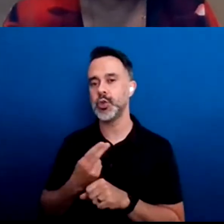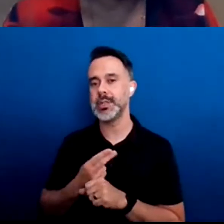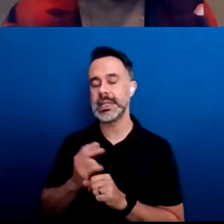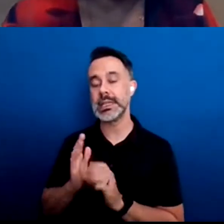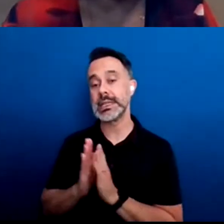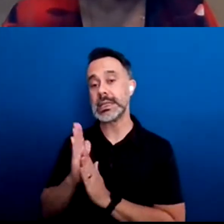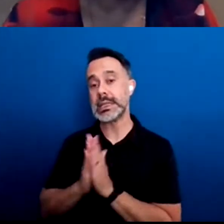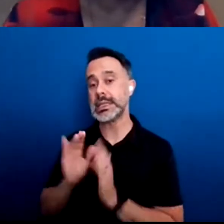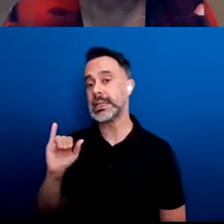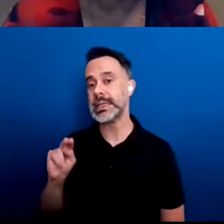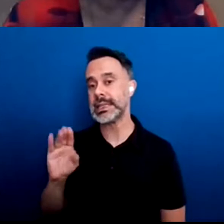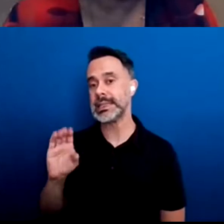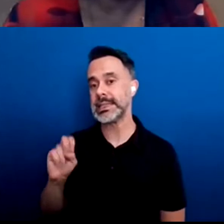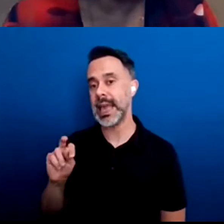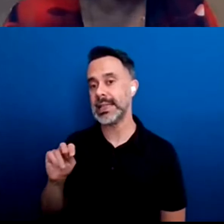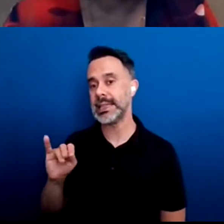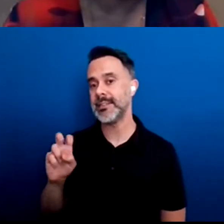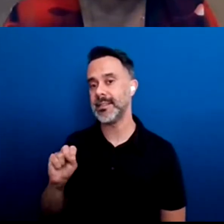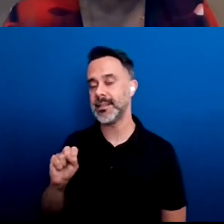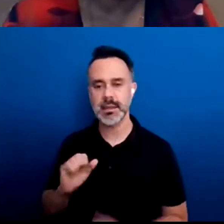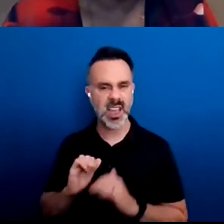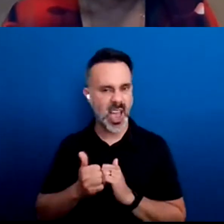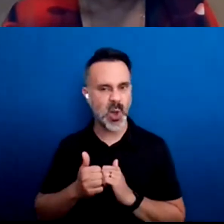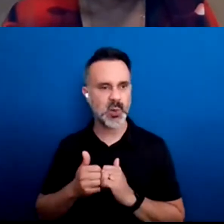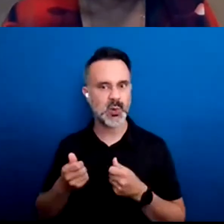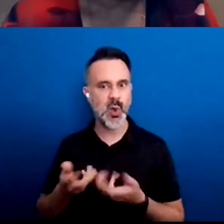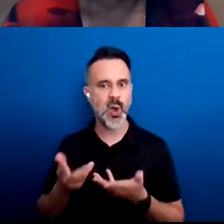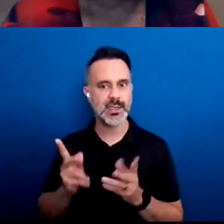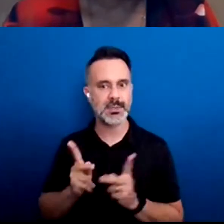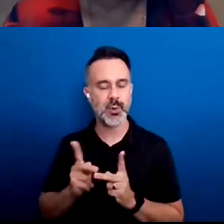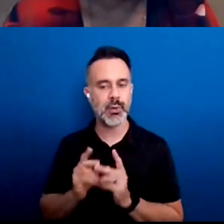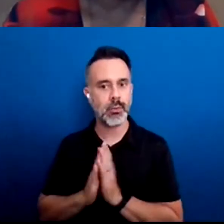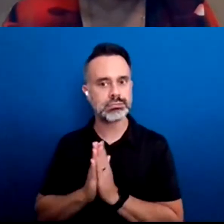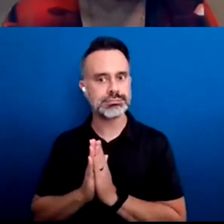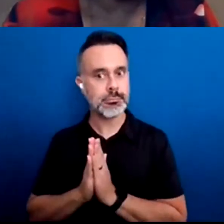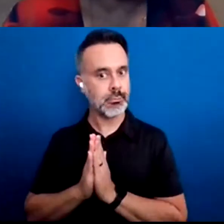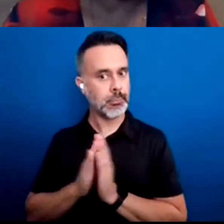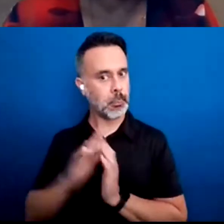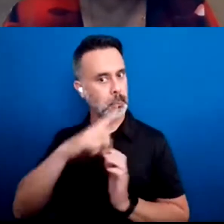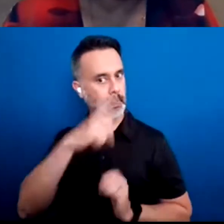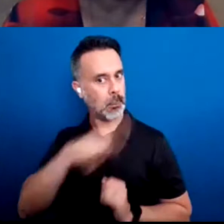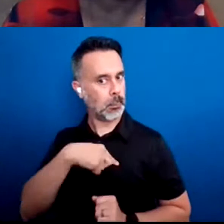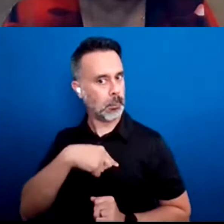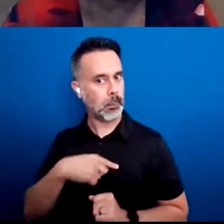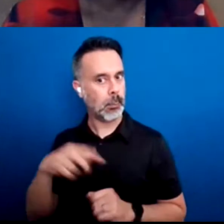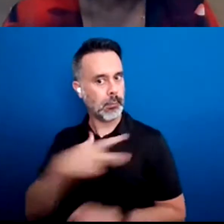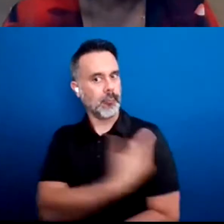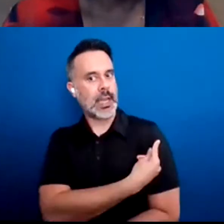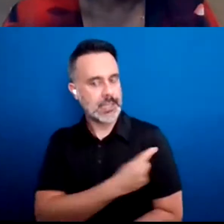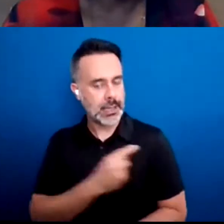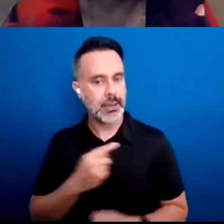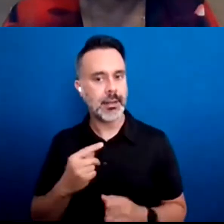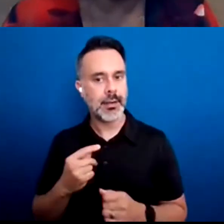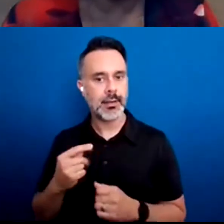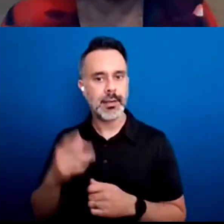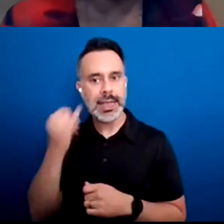do we incentivize or get people interested in getting vaccinated. And we're hoping that